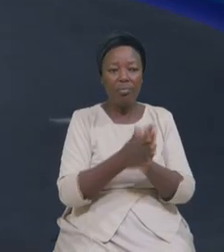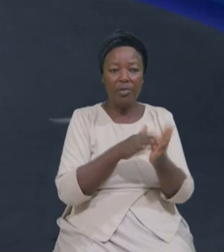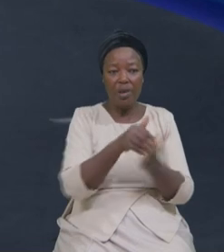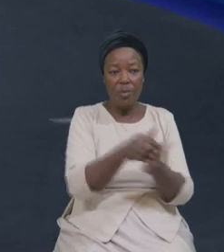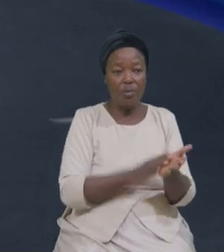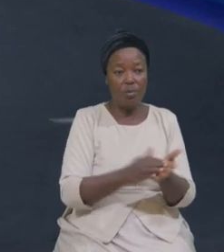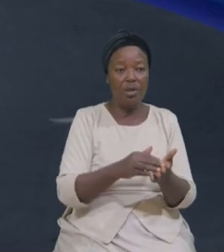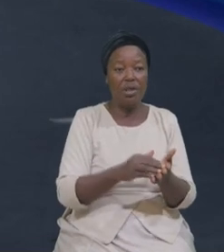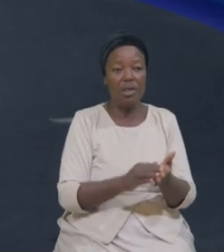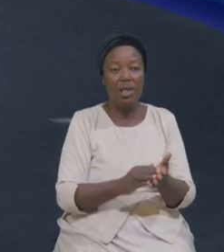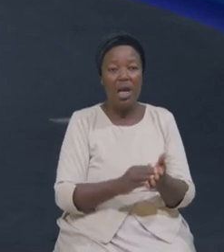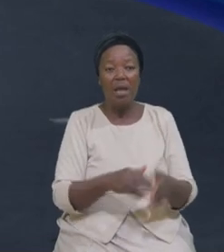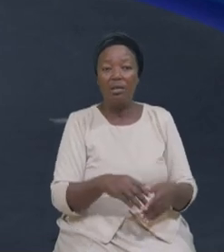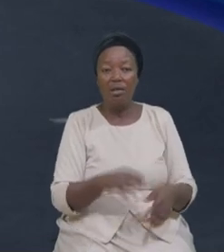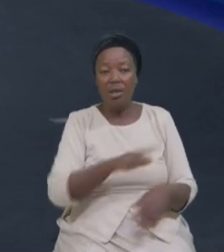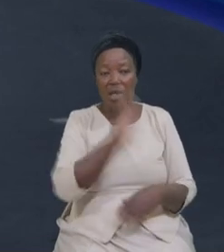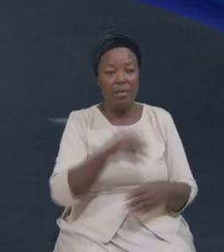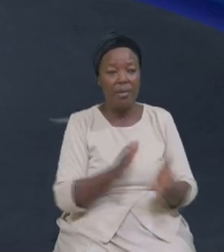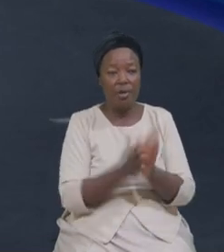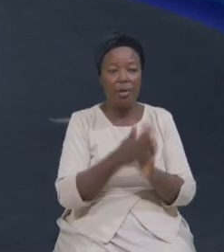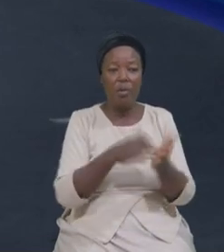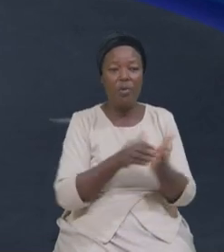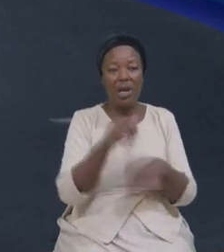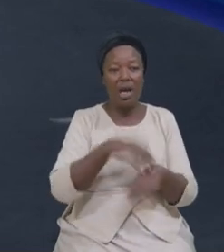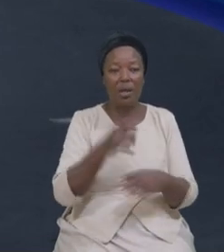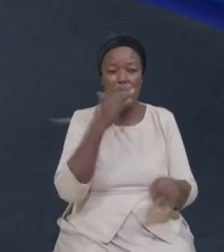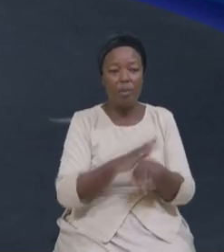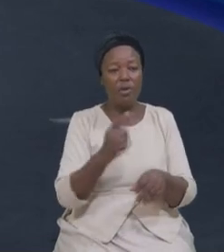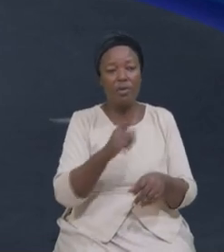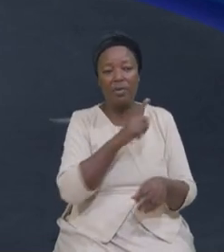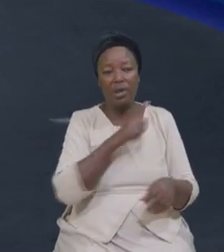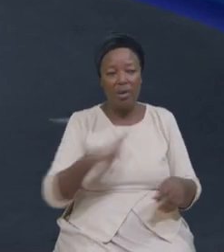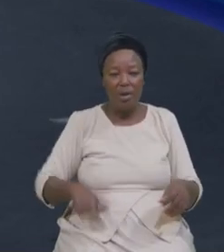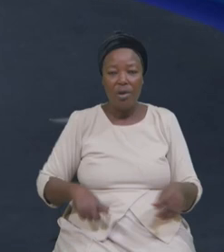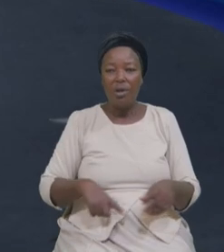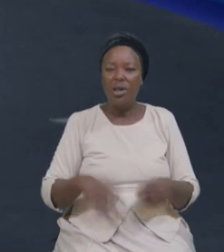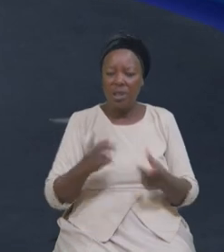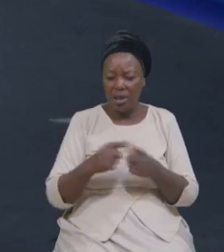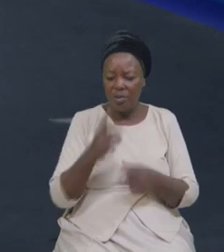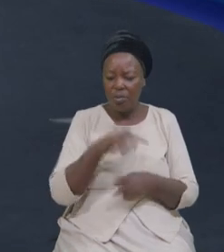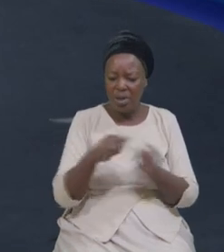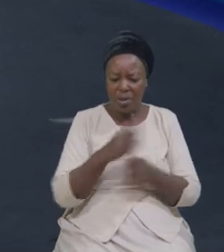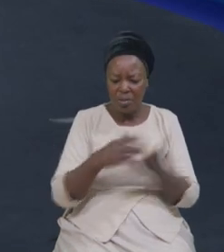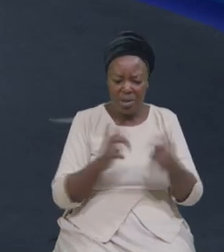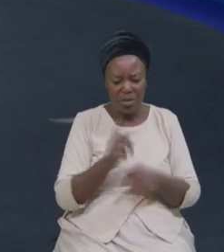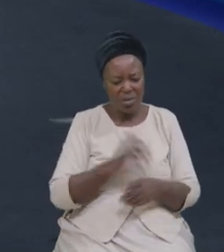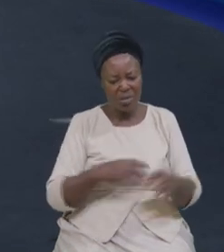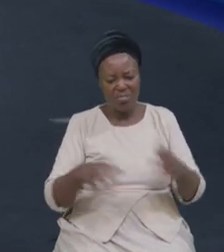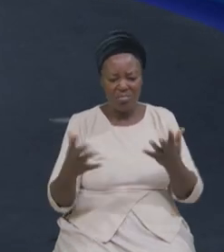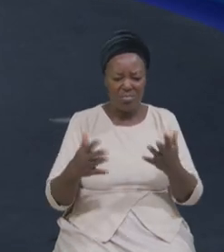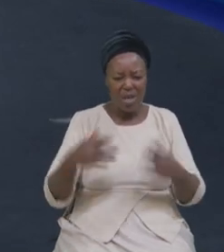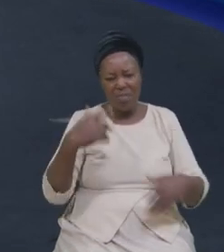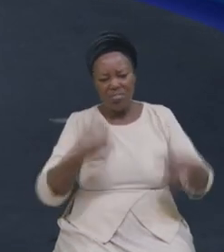through unbelief. You understand, stagger? When a man is drunk and he's lost his senses, he's lost his balance, he's